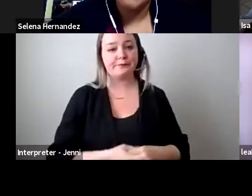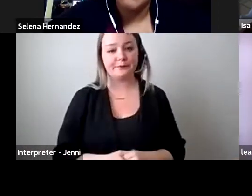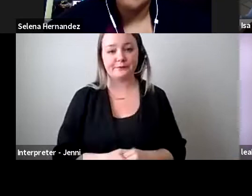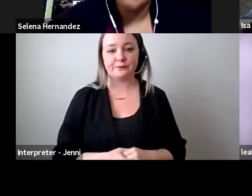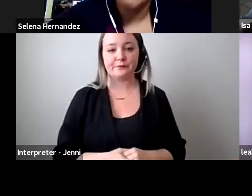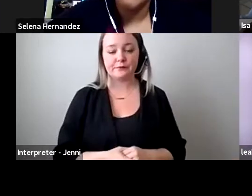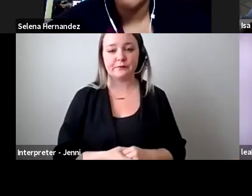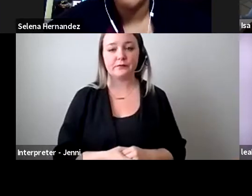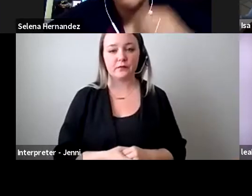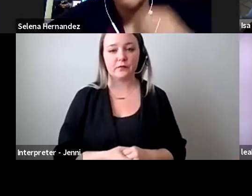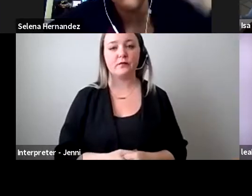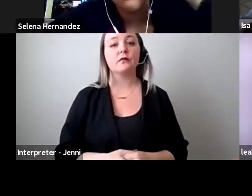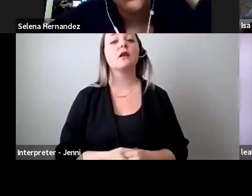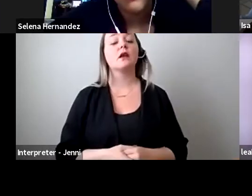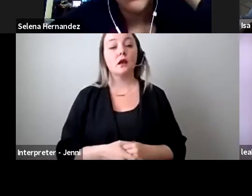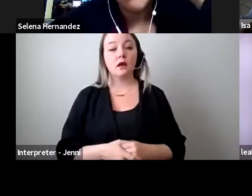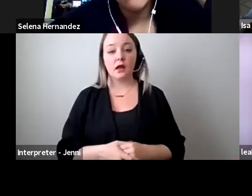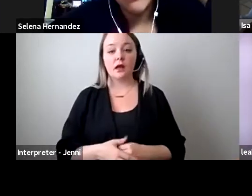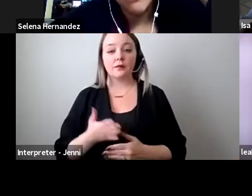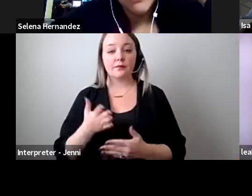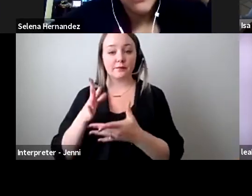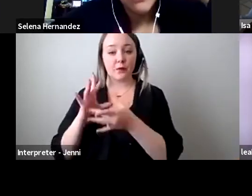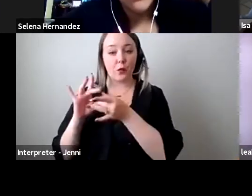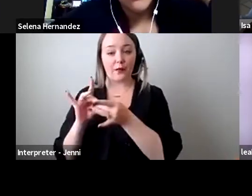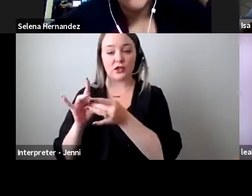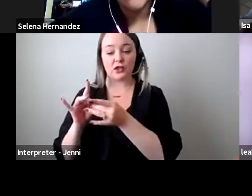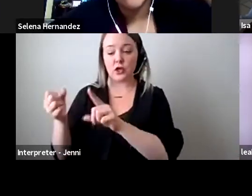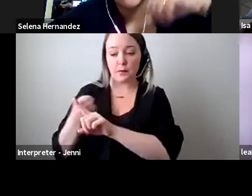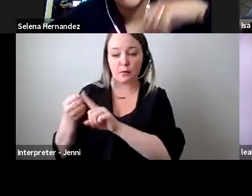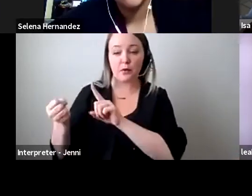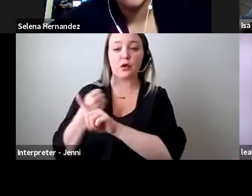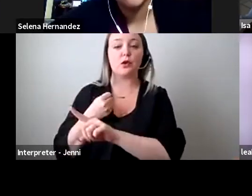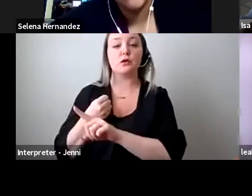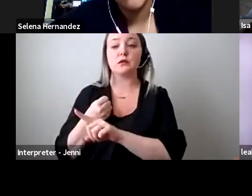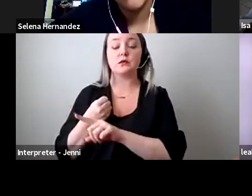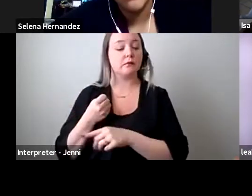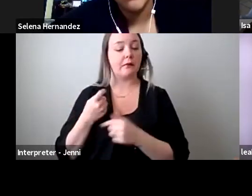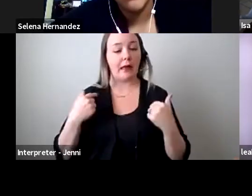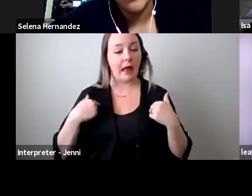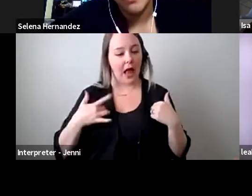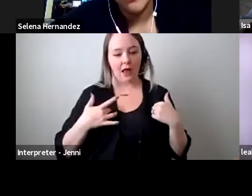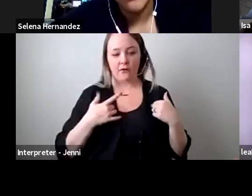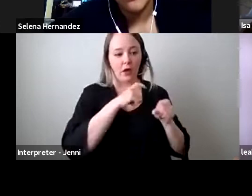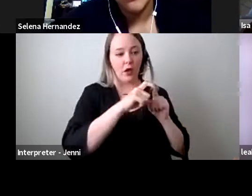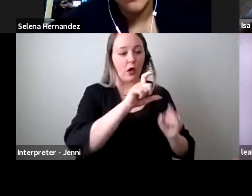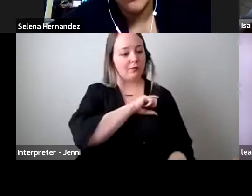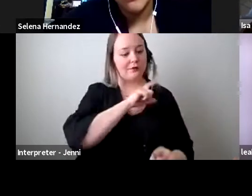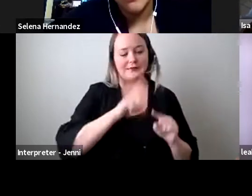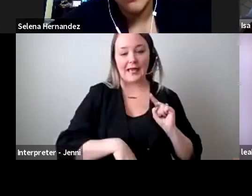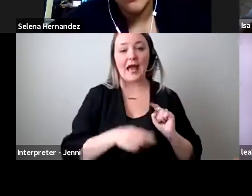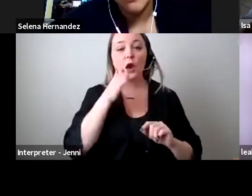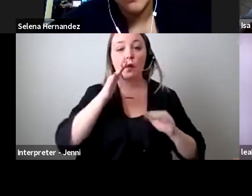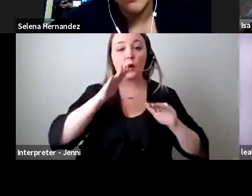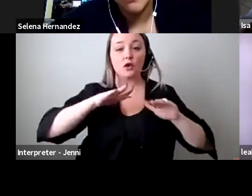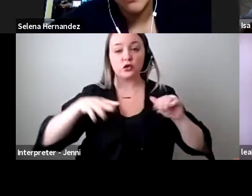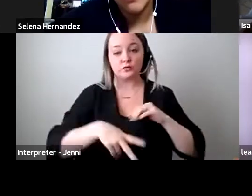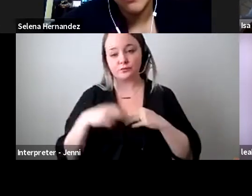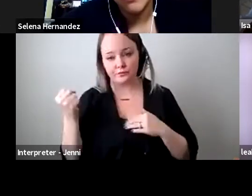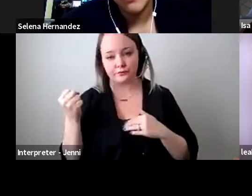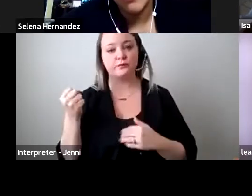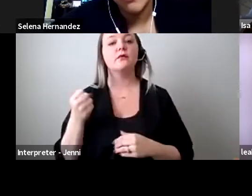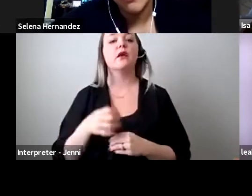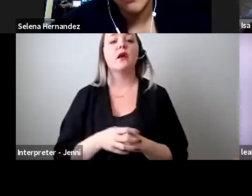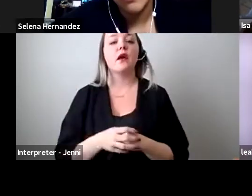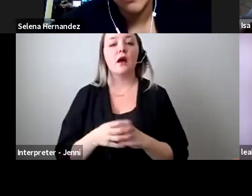Even when I was going through abusive relationships, nope, can't call the police. They're gonna try to take my child away. They're gonna think I'm